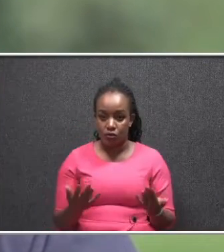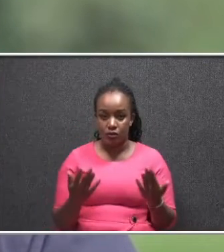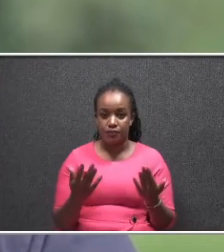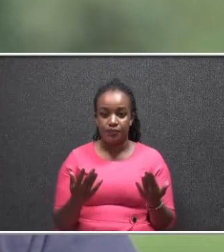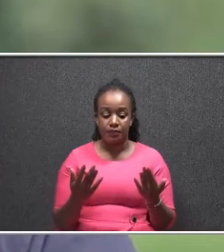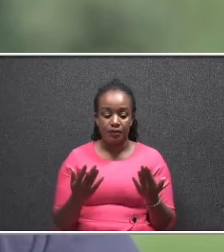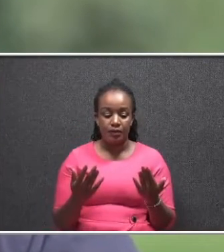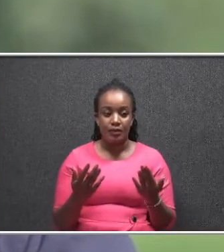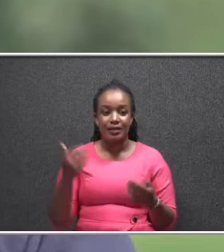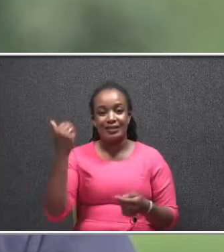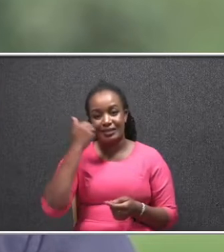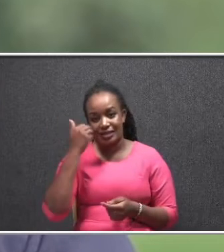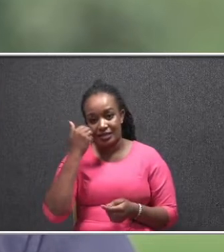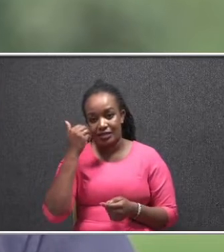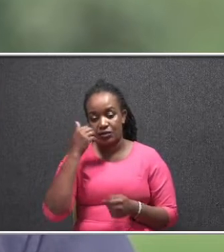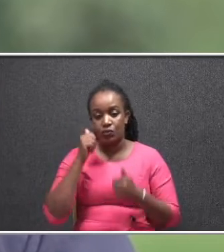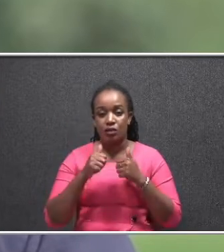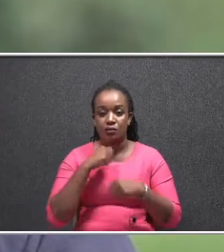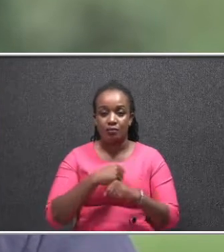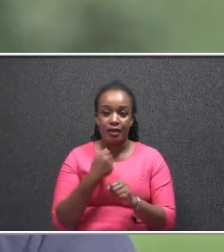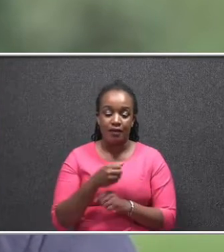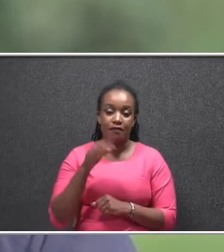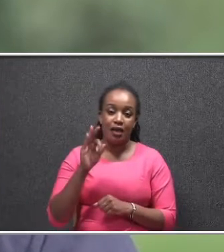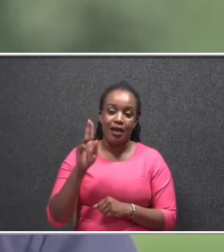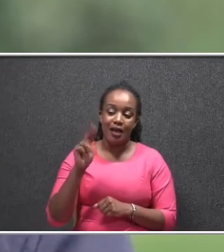where infection by the fungus